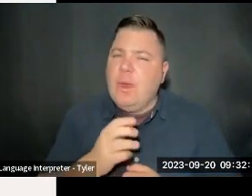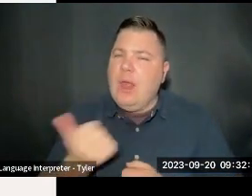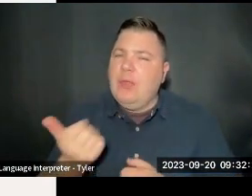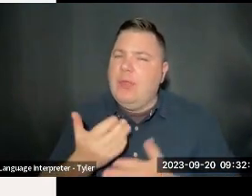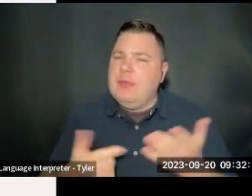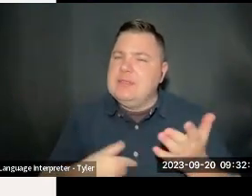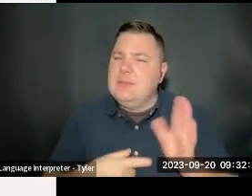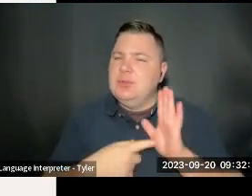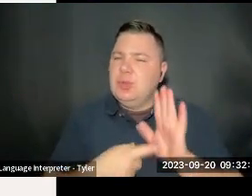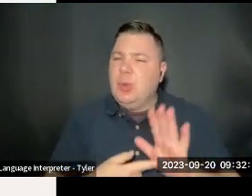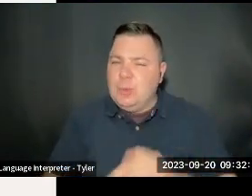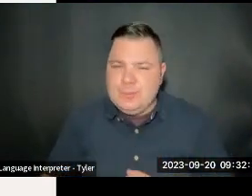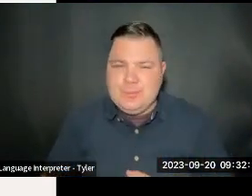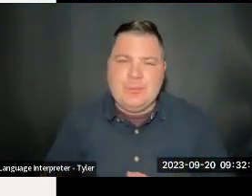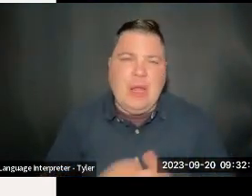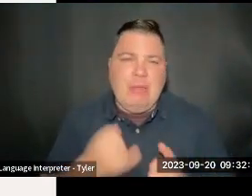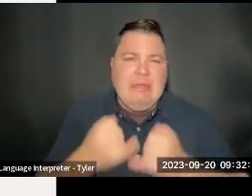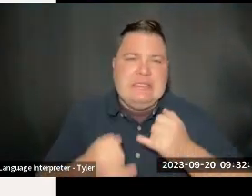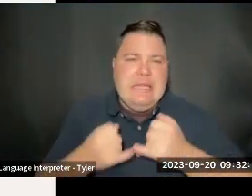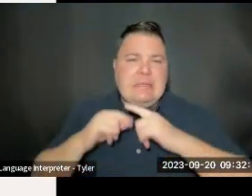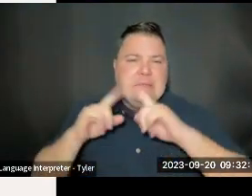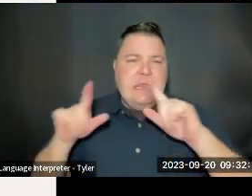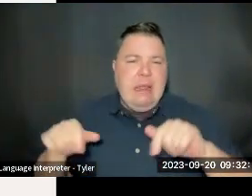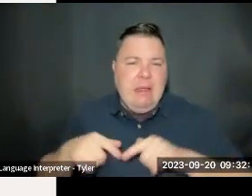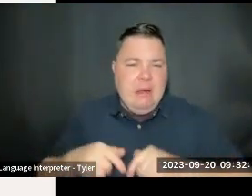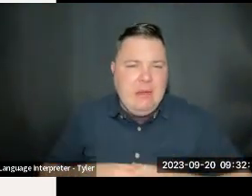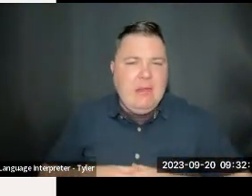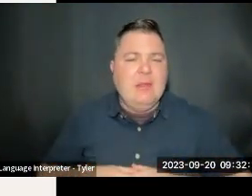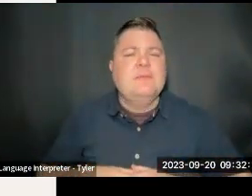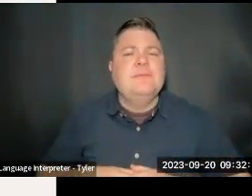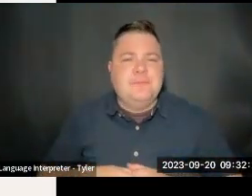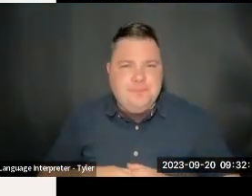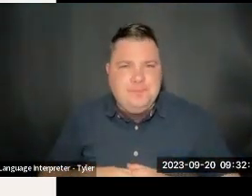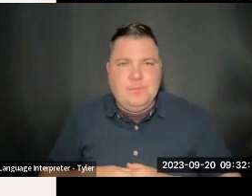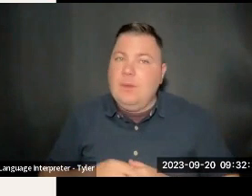going to share on this last slide. We have